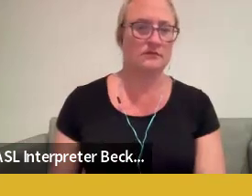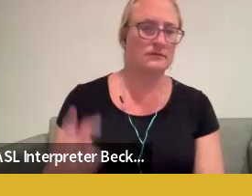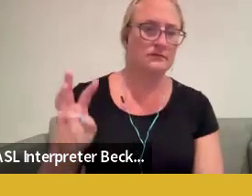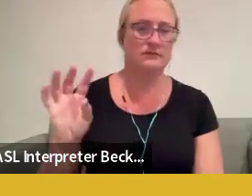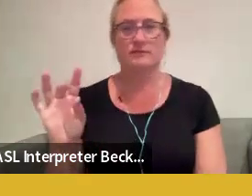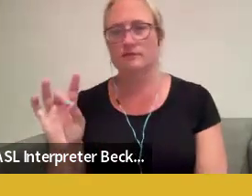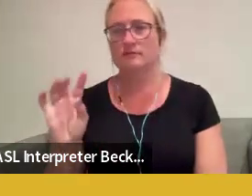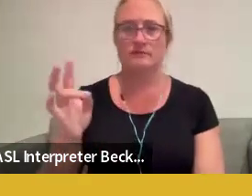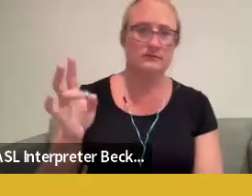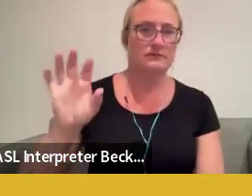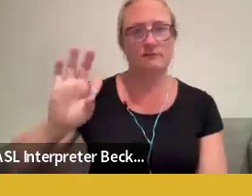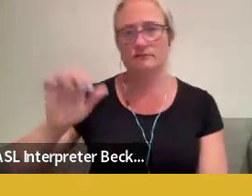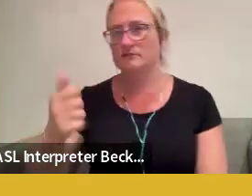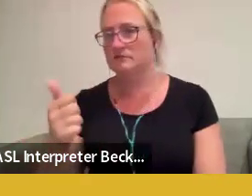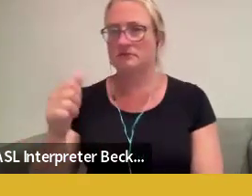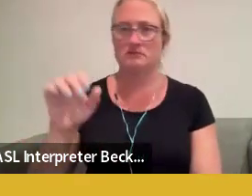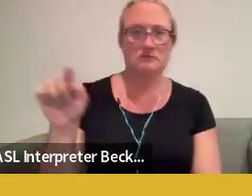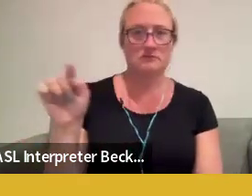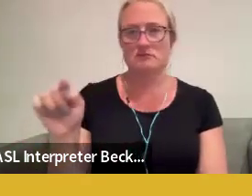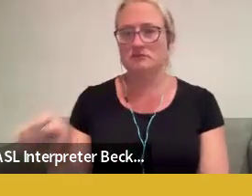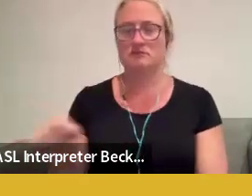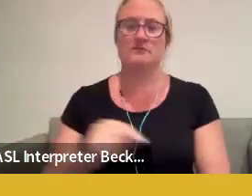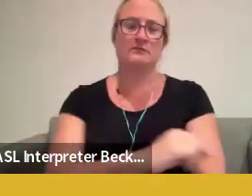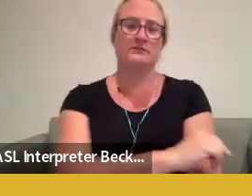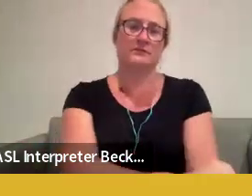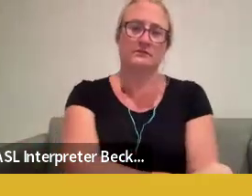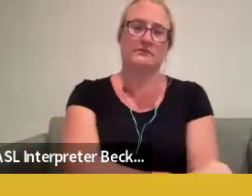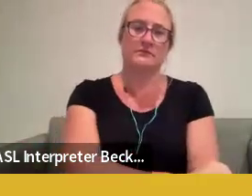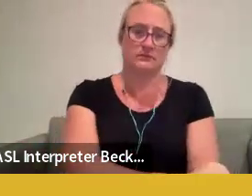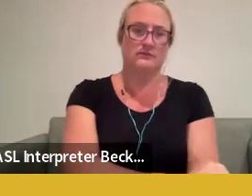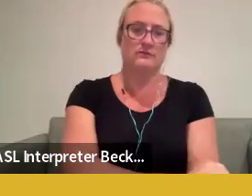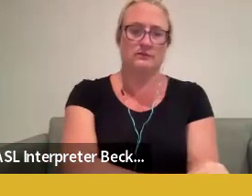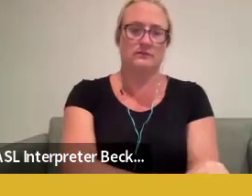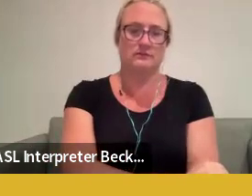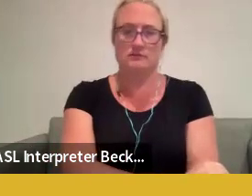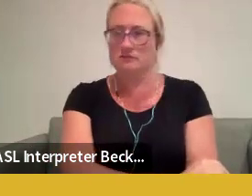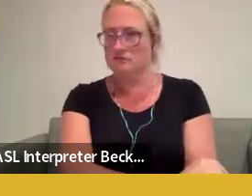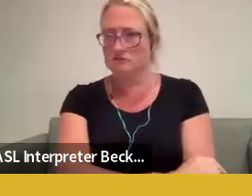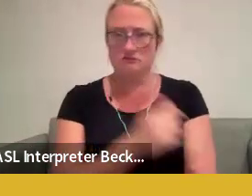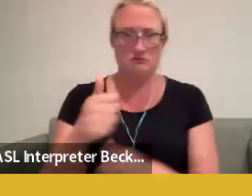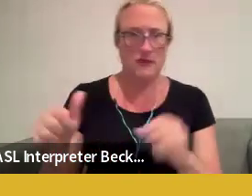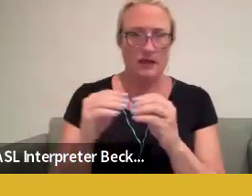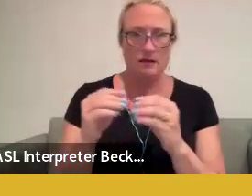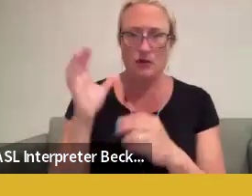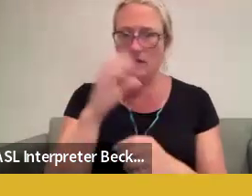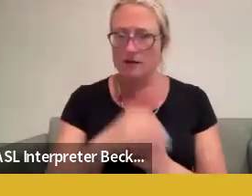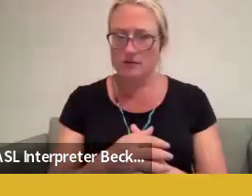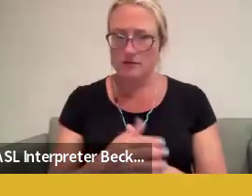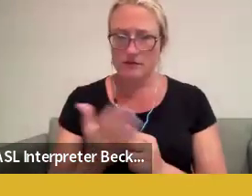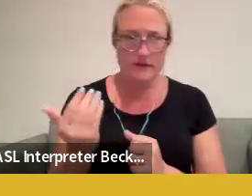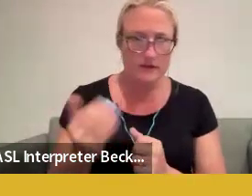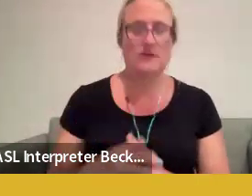7, 10. All right. Get one more guess. 15. All